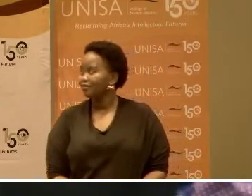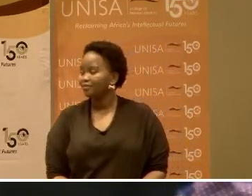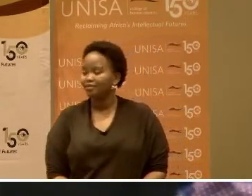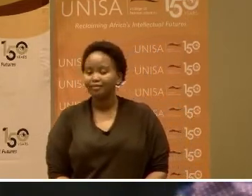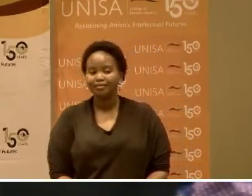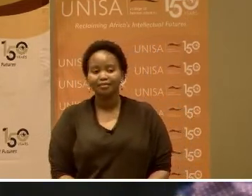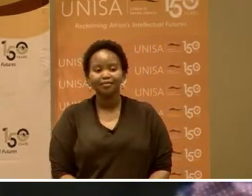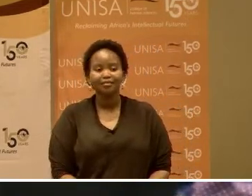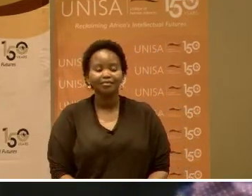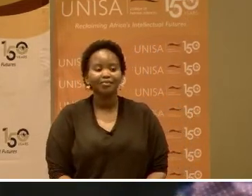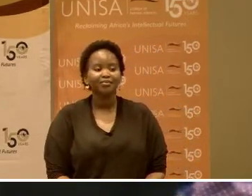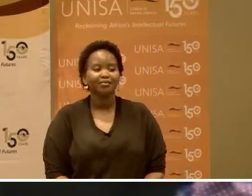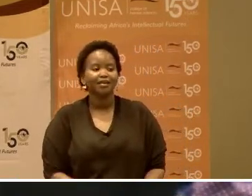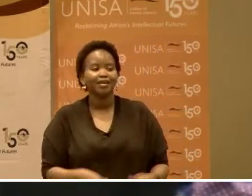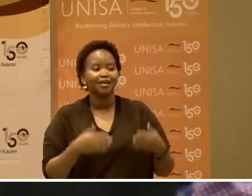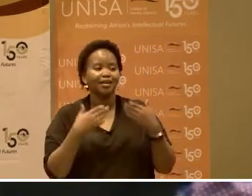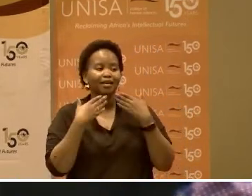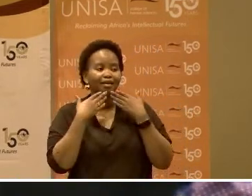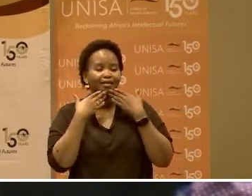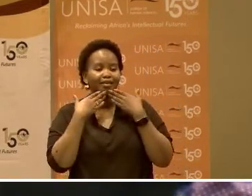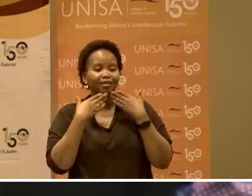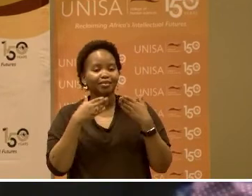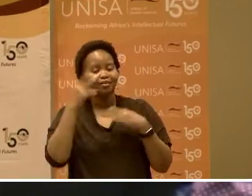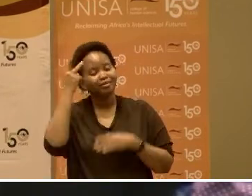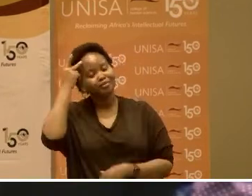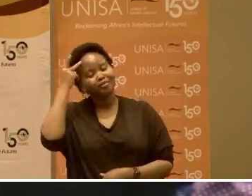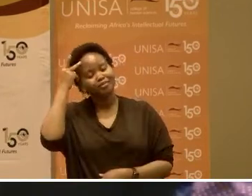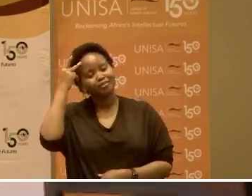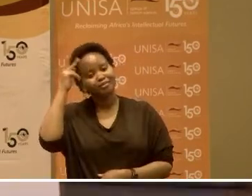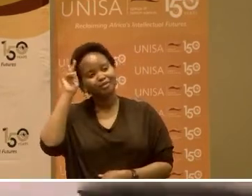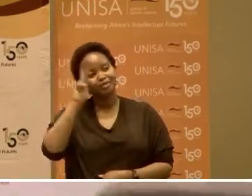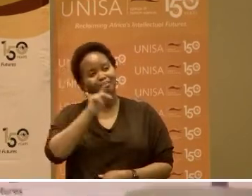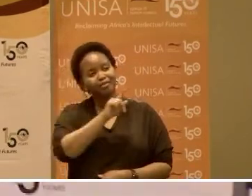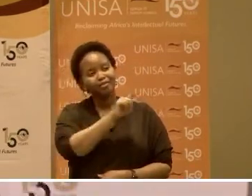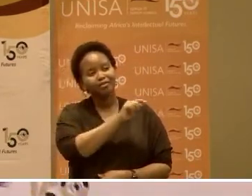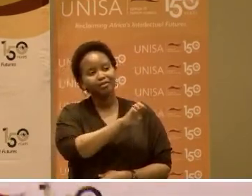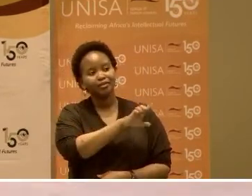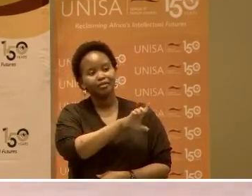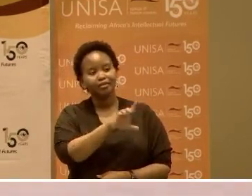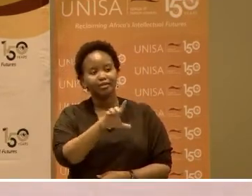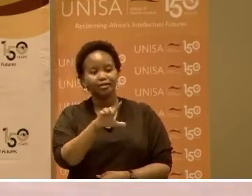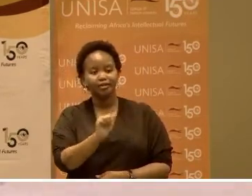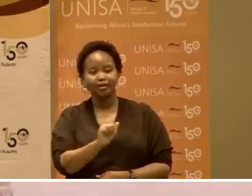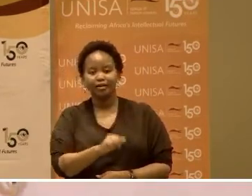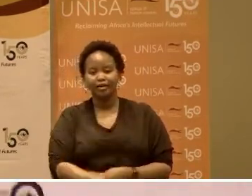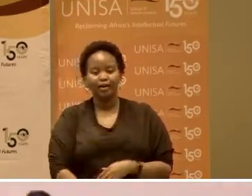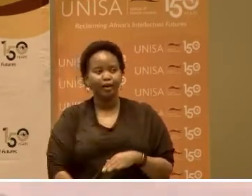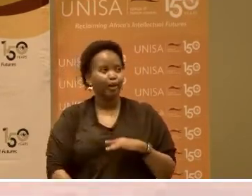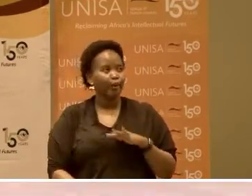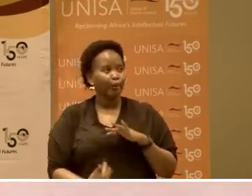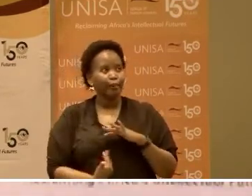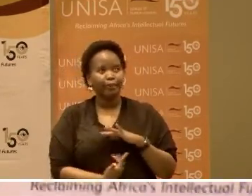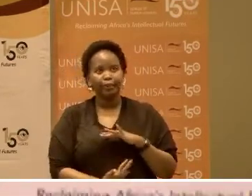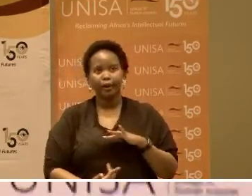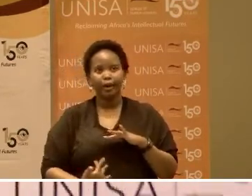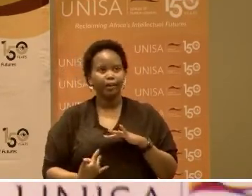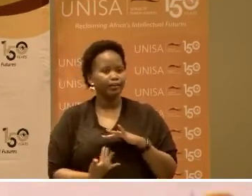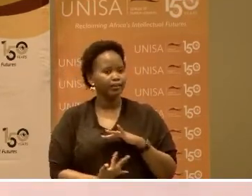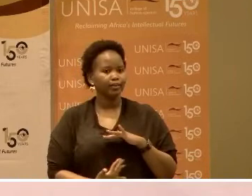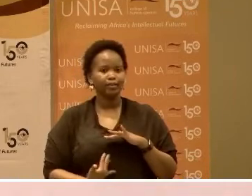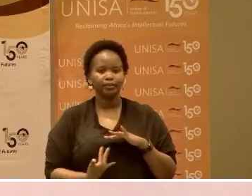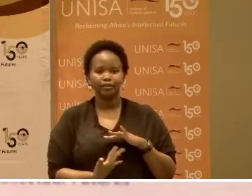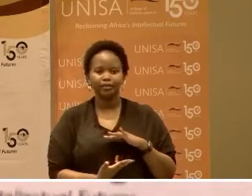Thank you very much, Prof. Taylor, for the passion that you have